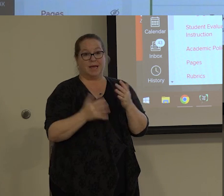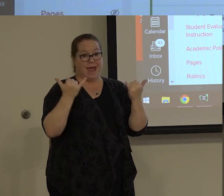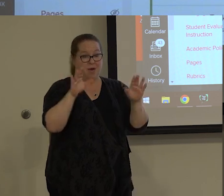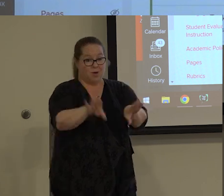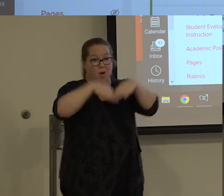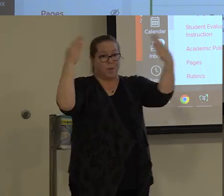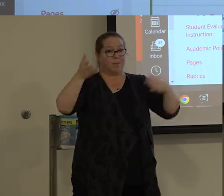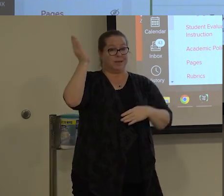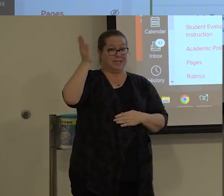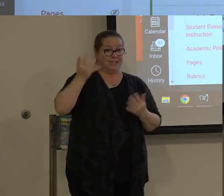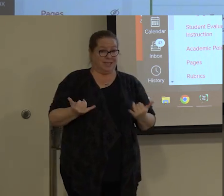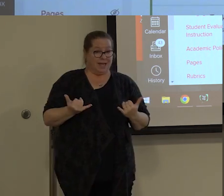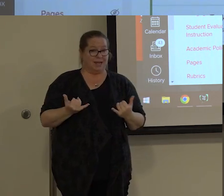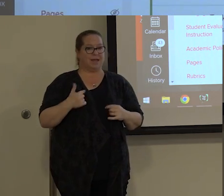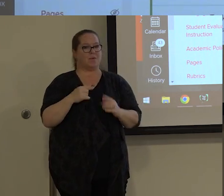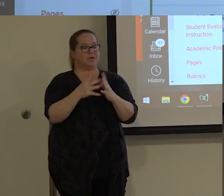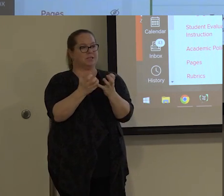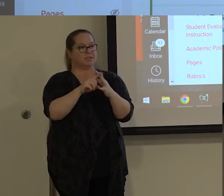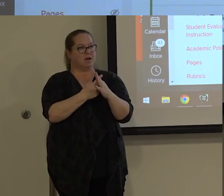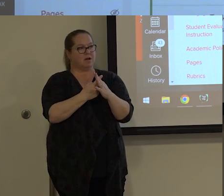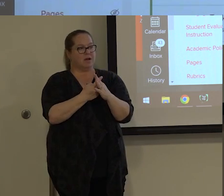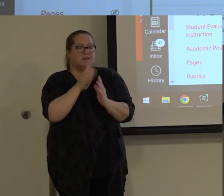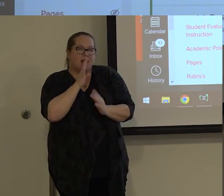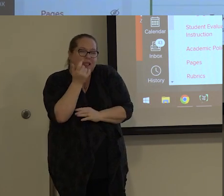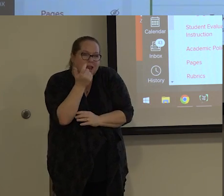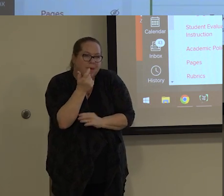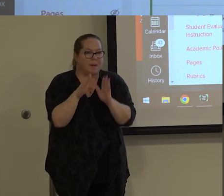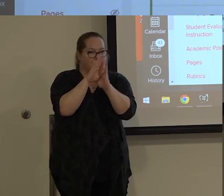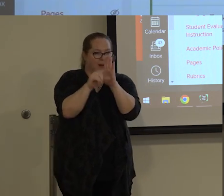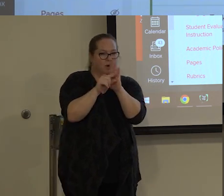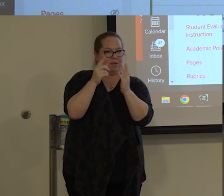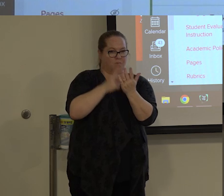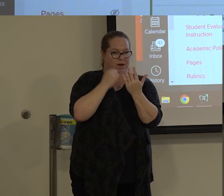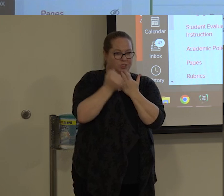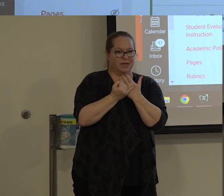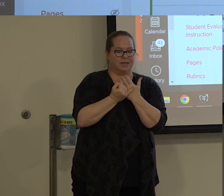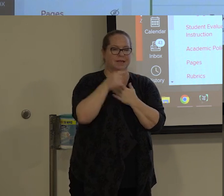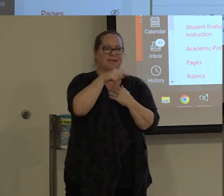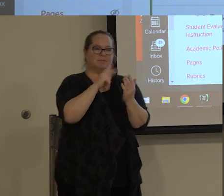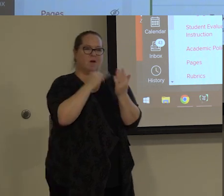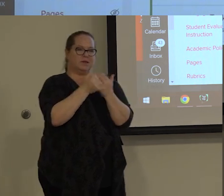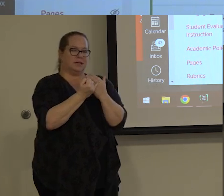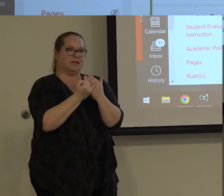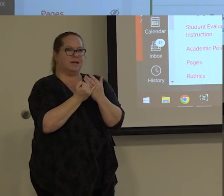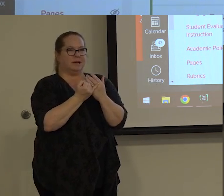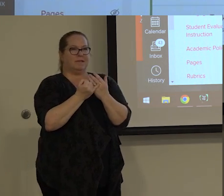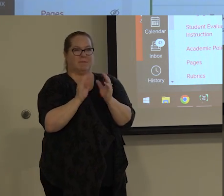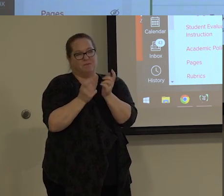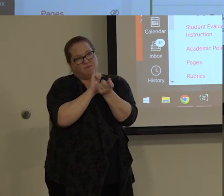presentation today, I'd like to start by talking a little bit about the background of this project. Now, this is a project that has been evolving